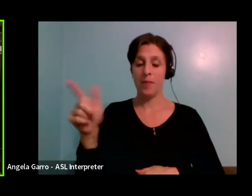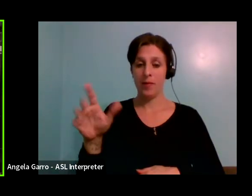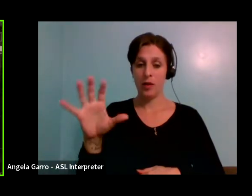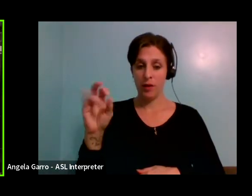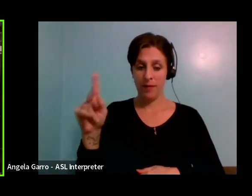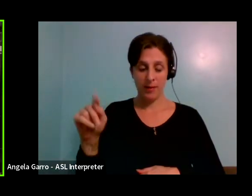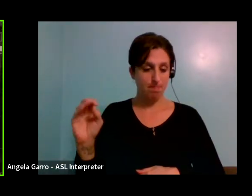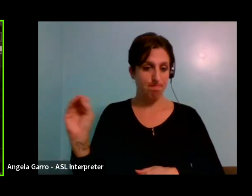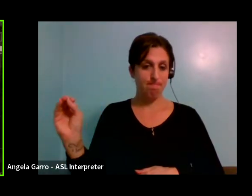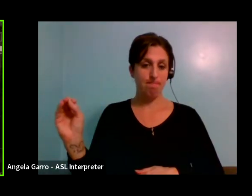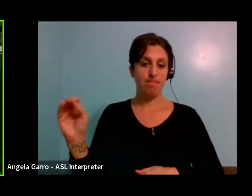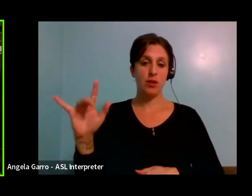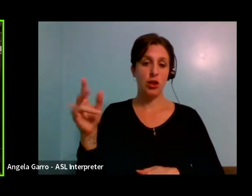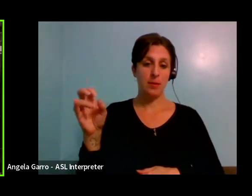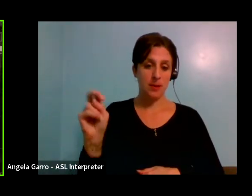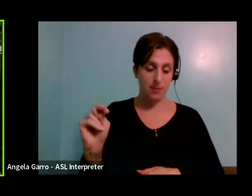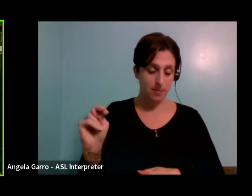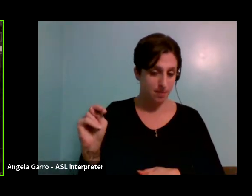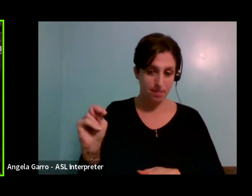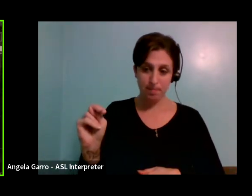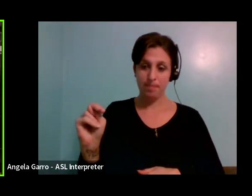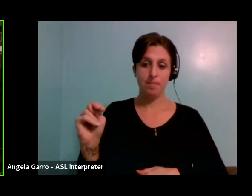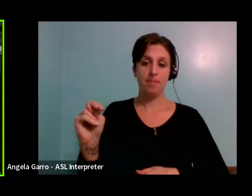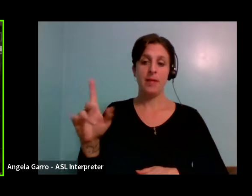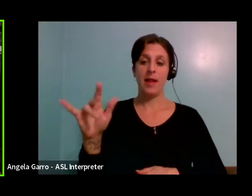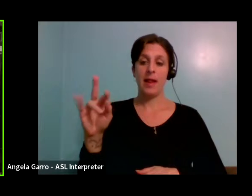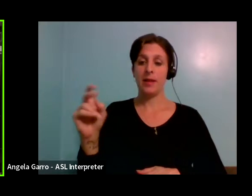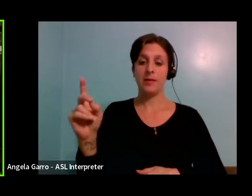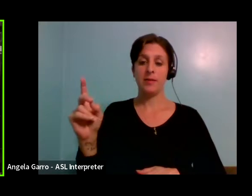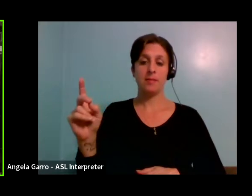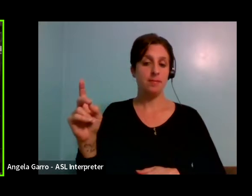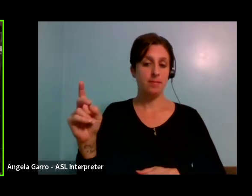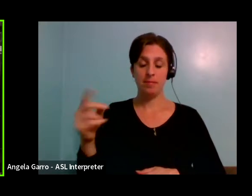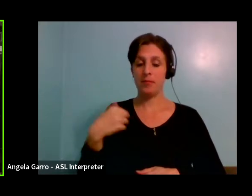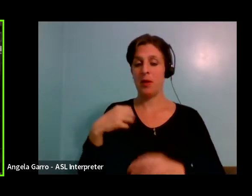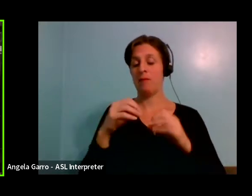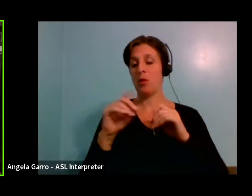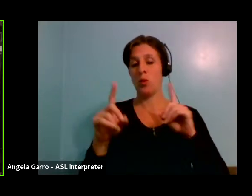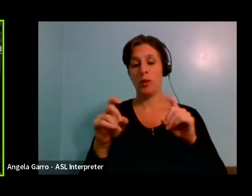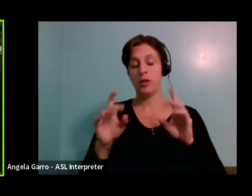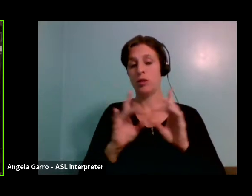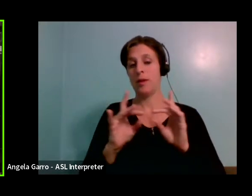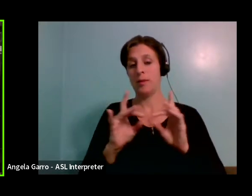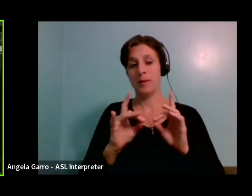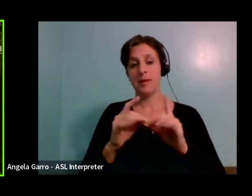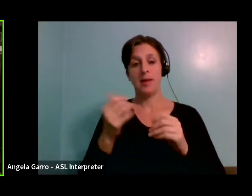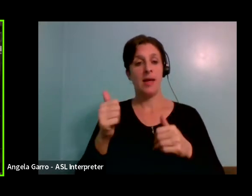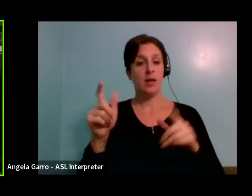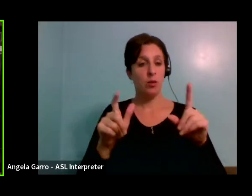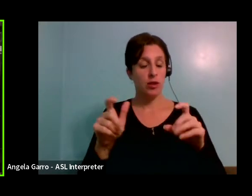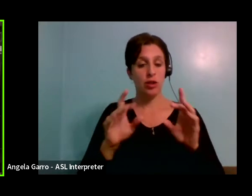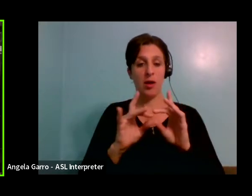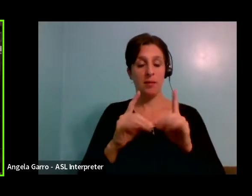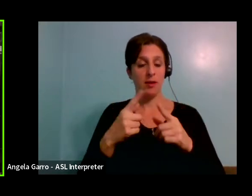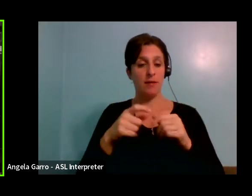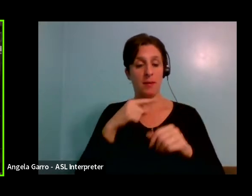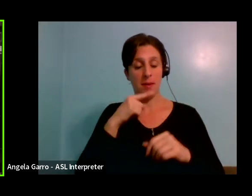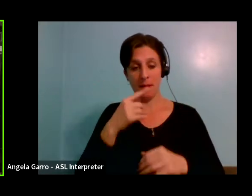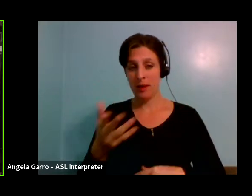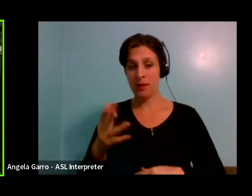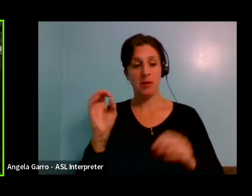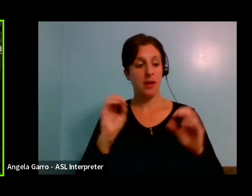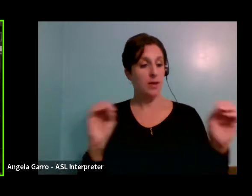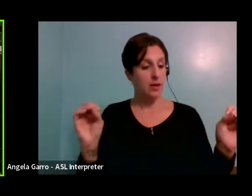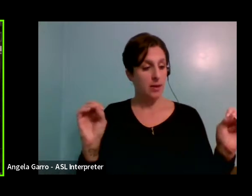Chavez, None. trustee Jacobson, No. trustee Land. No. I have no questions or comments. Any questions or comments from the public? There are